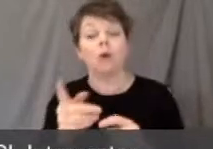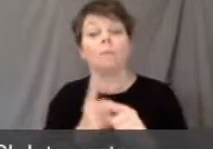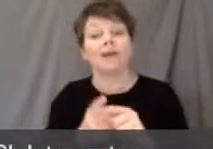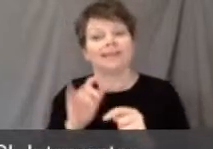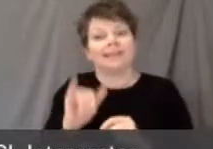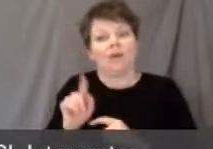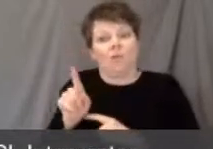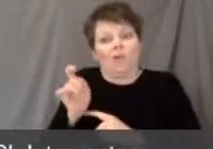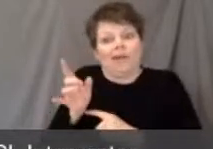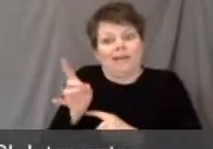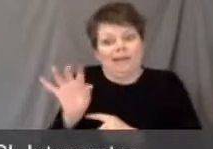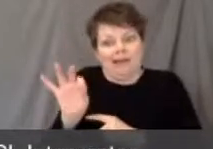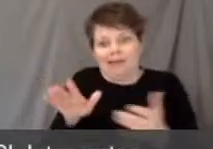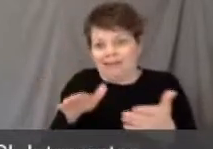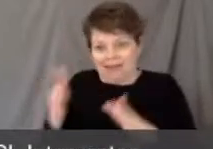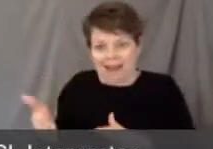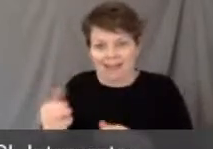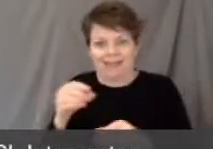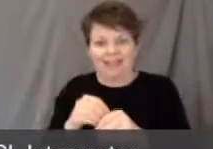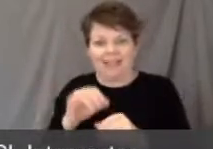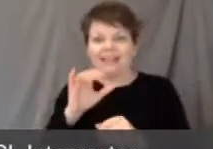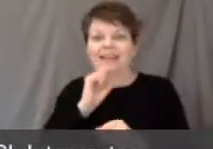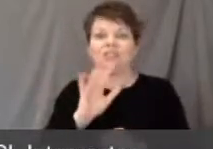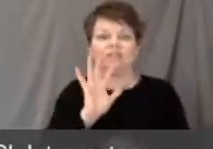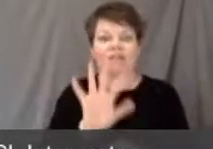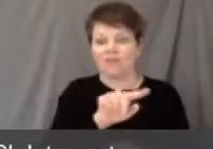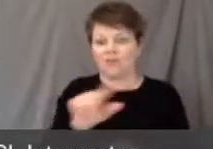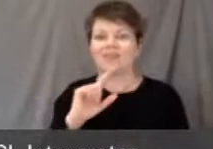189 deaths in this age group. Next slide, please.